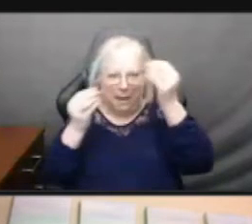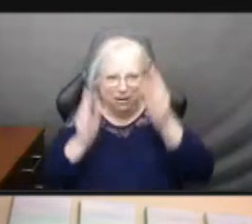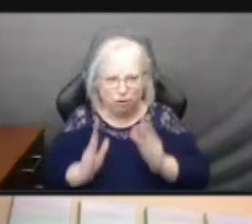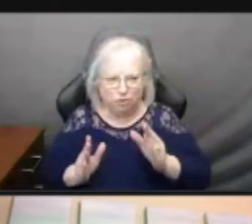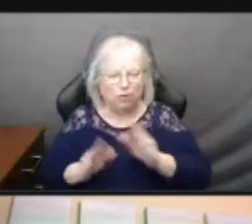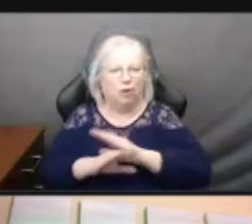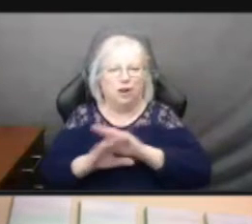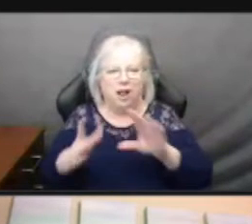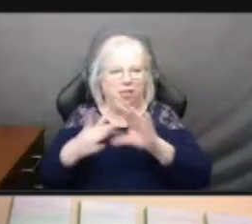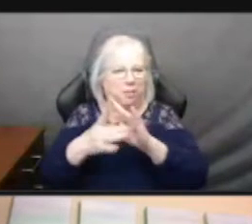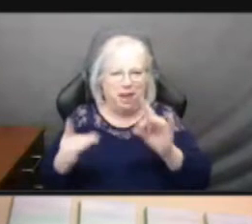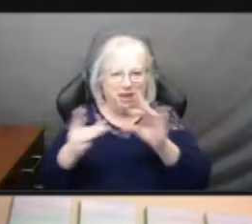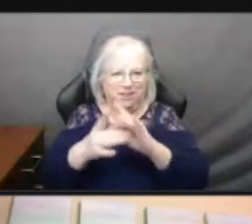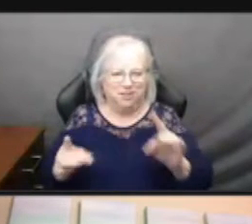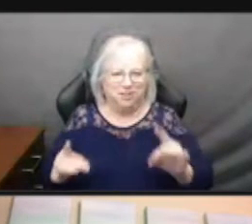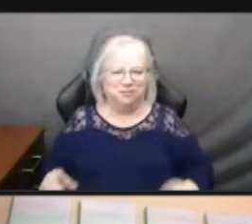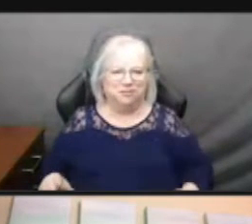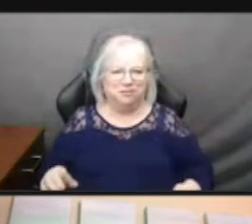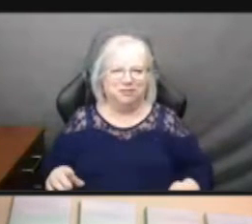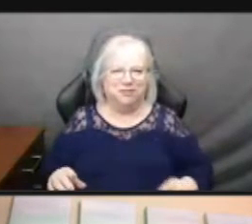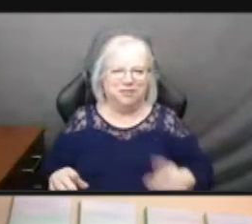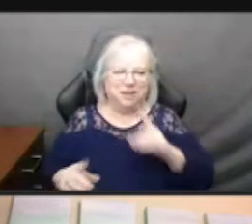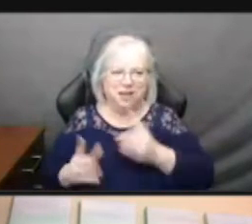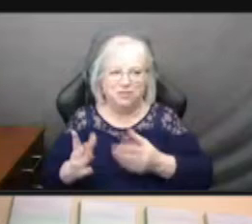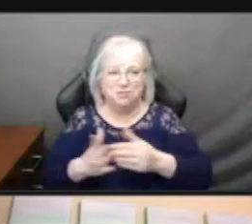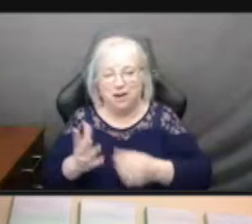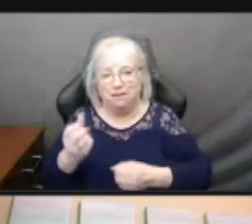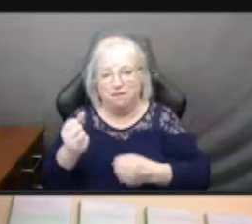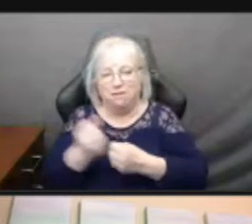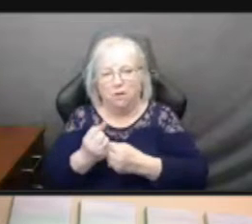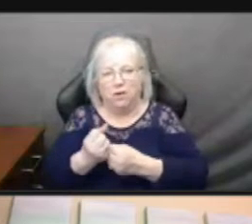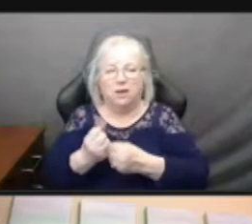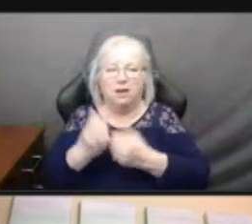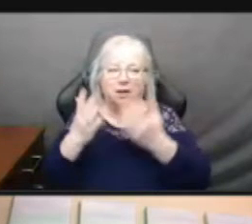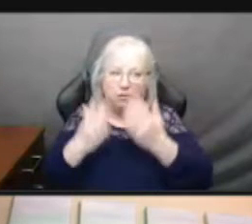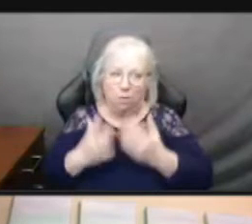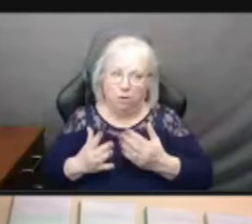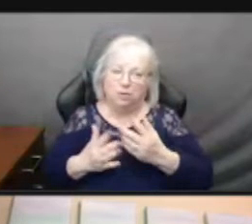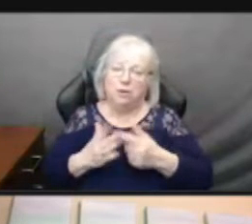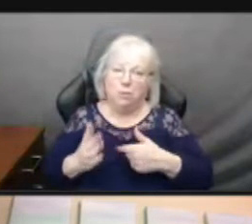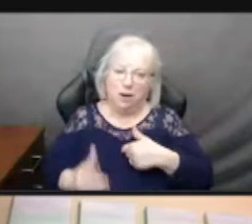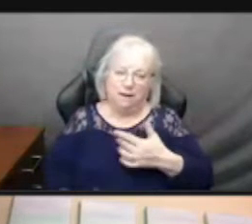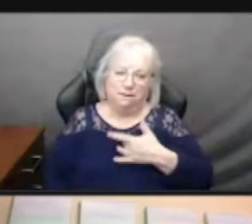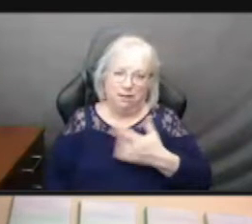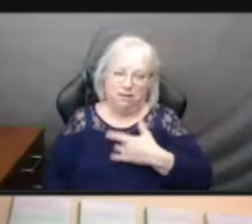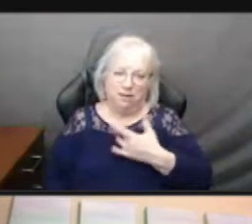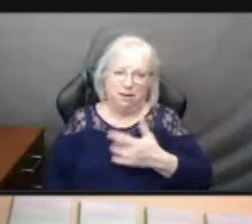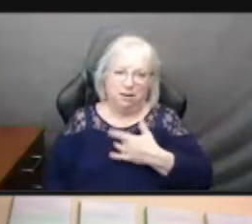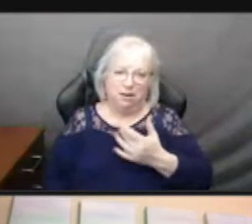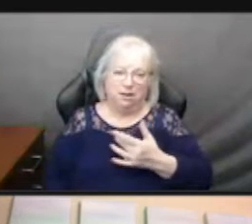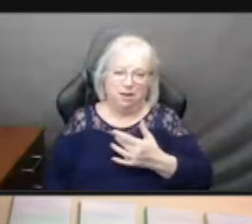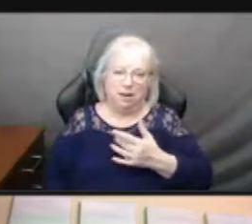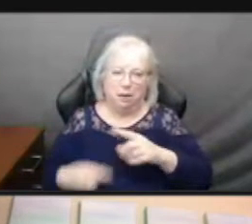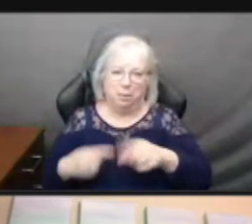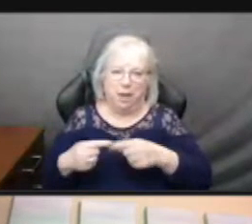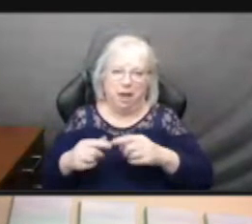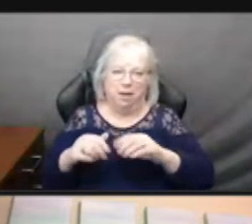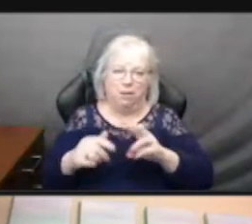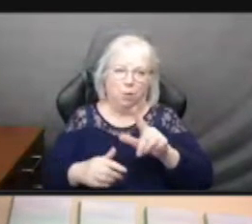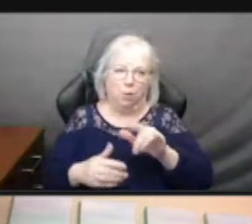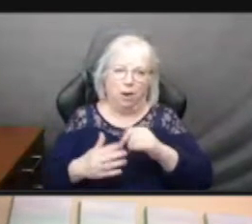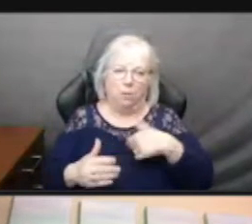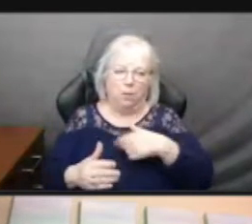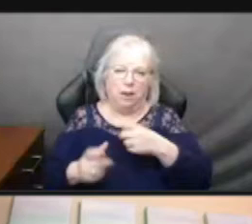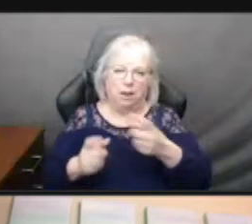It just reinforces, unfortunately, what I feel about how we conduct our